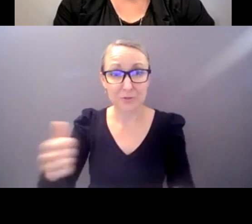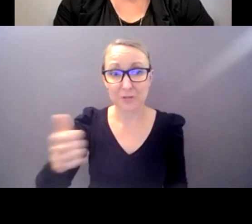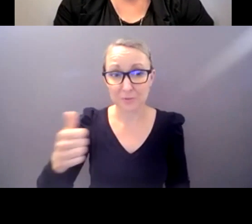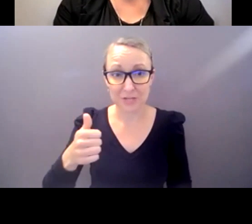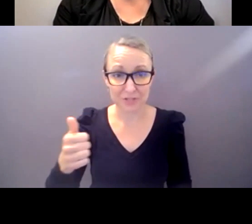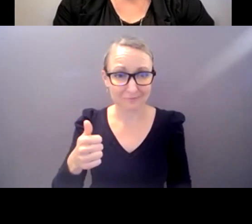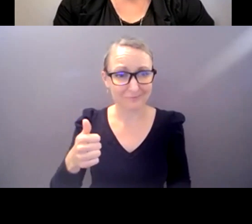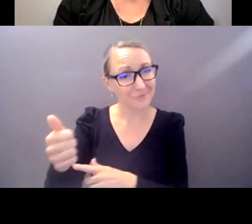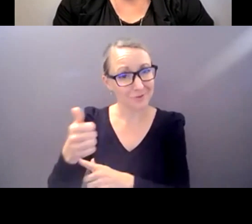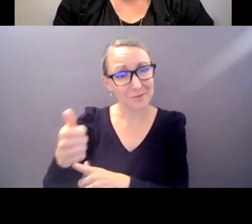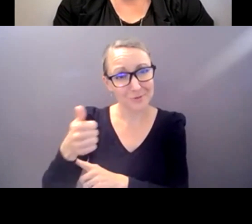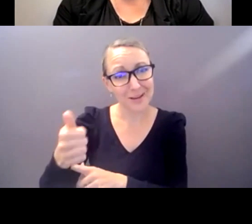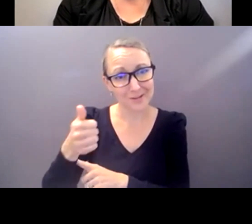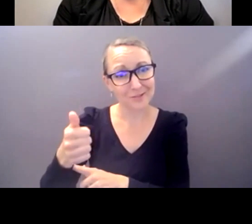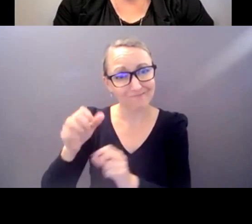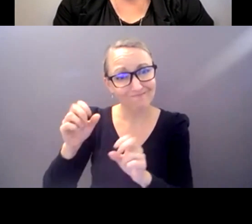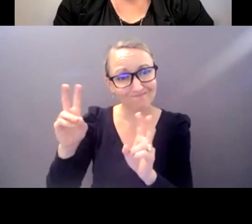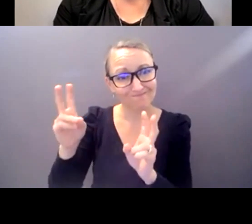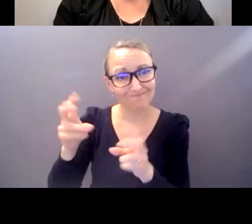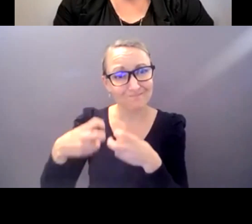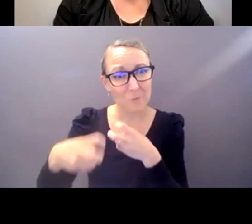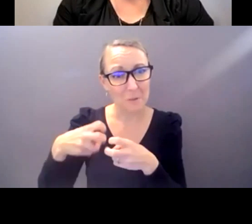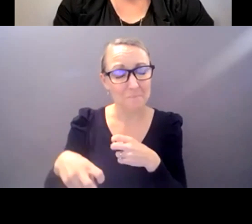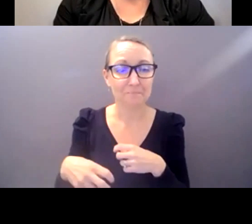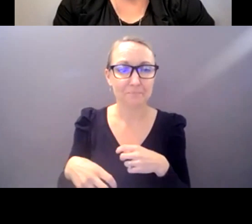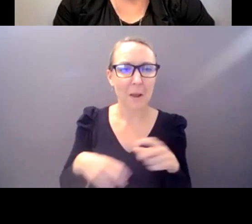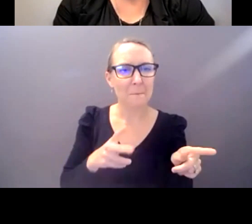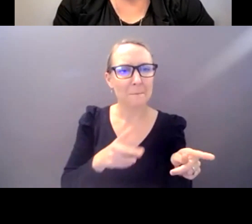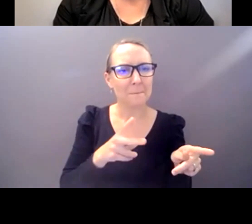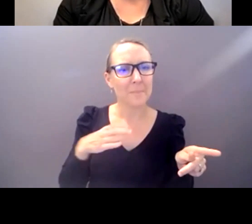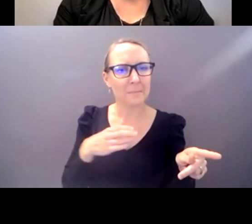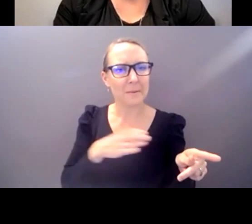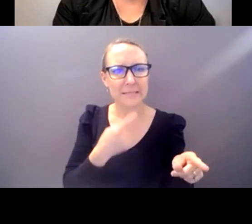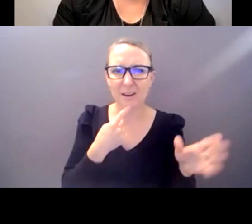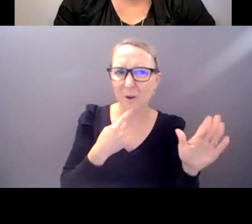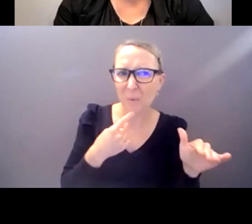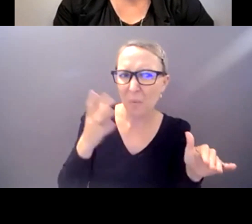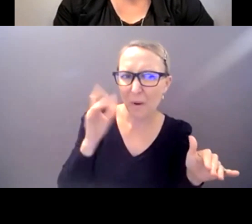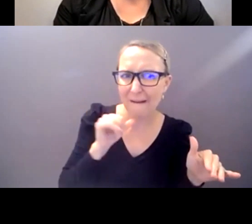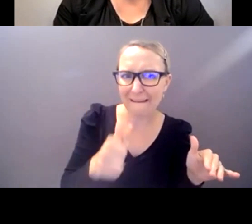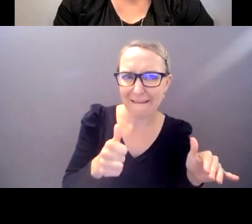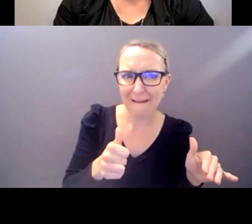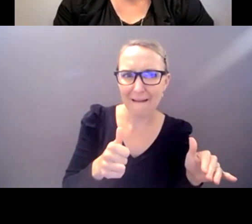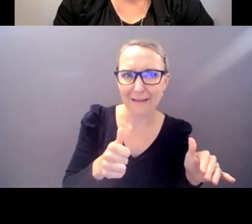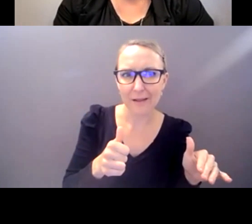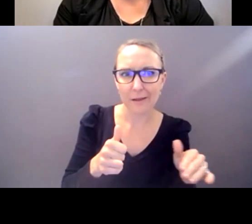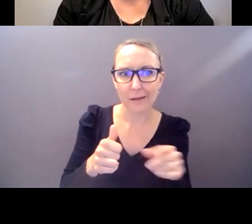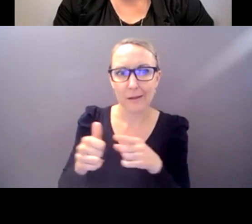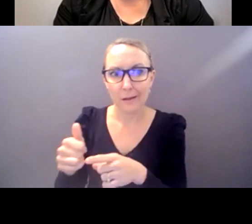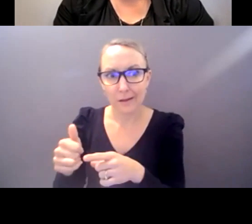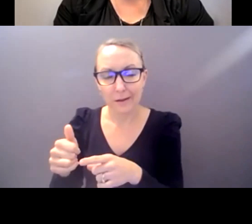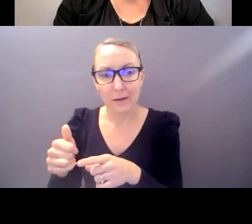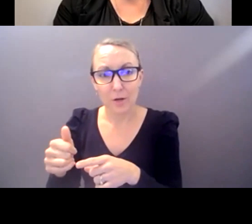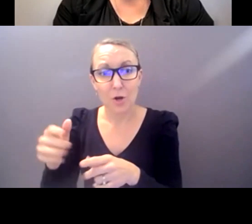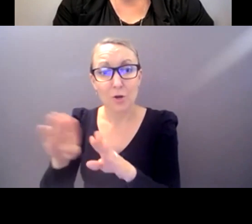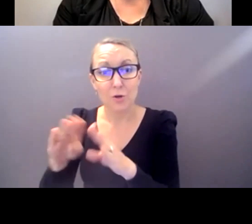It's an issue. They said, why aren't we doing like door-to-door transportation, like door through door? The curb to curb does not